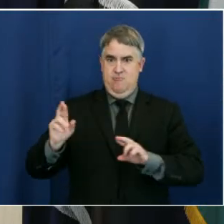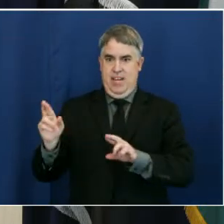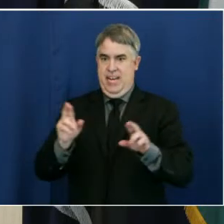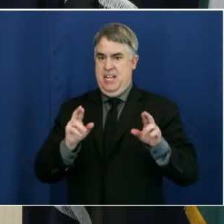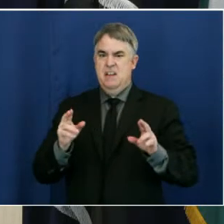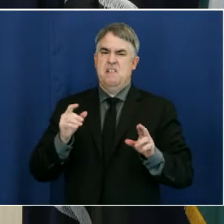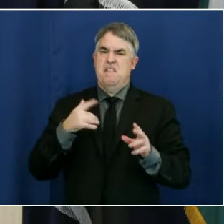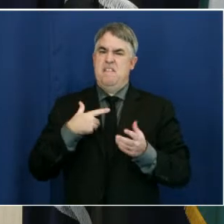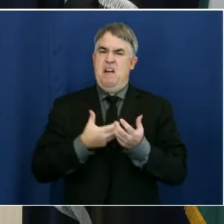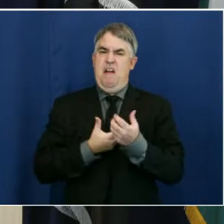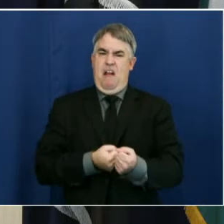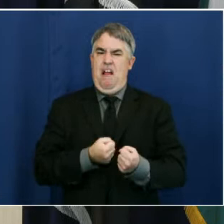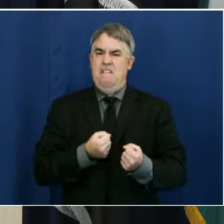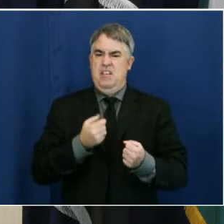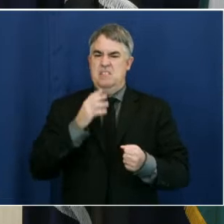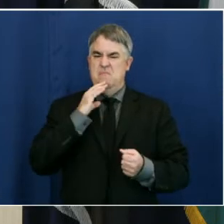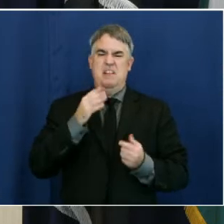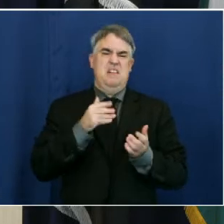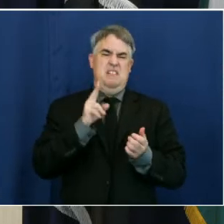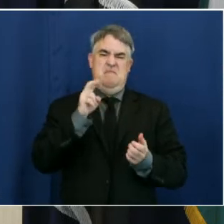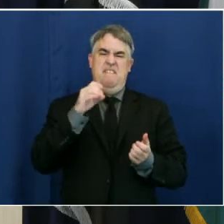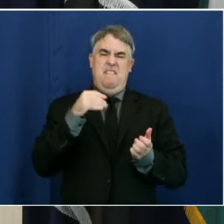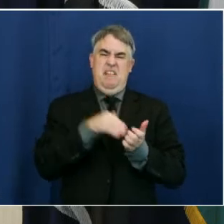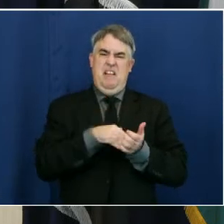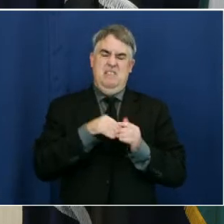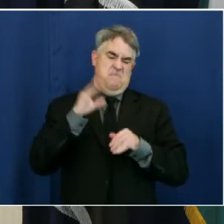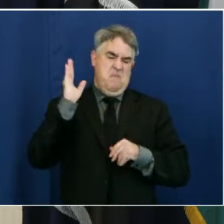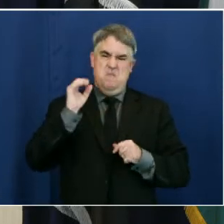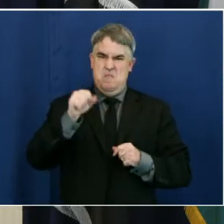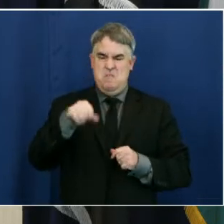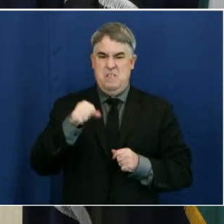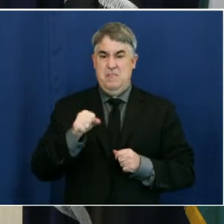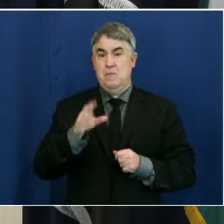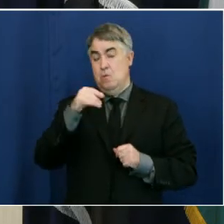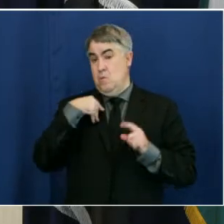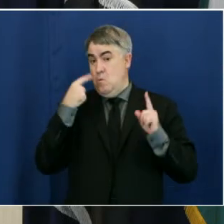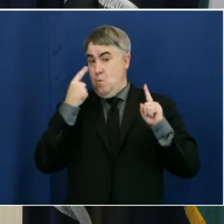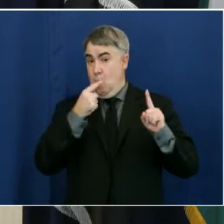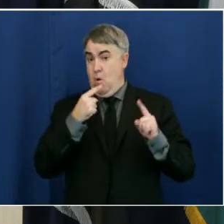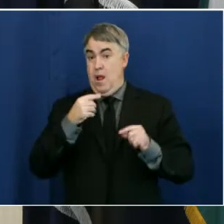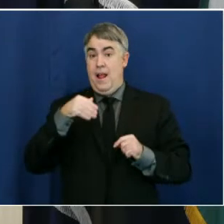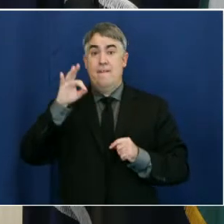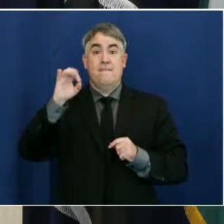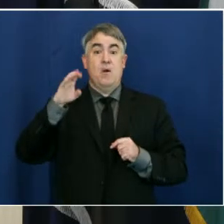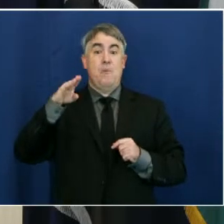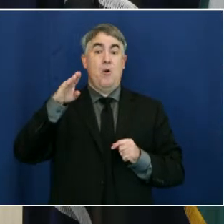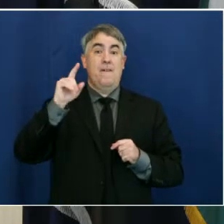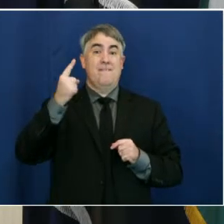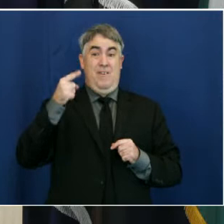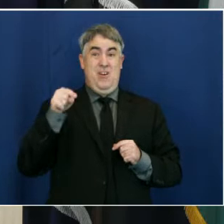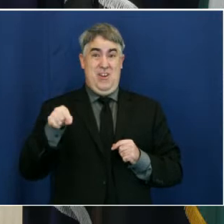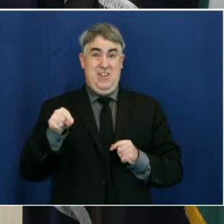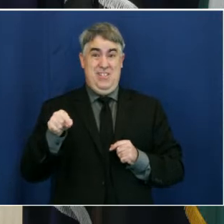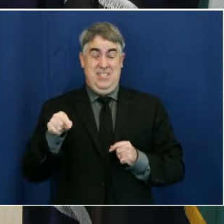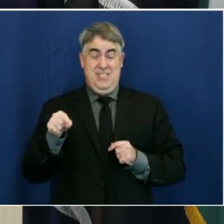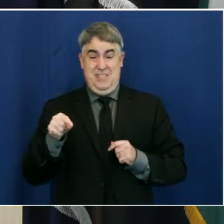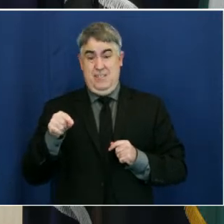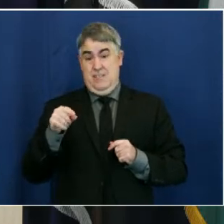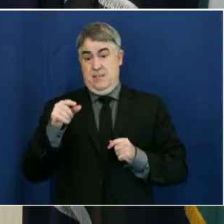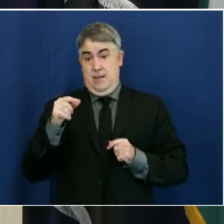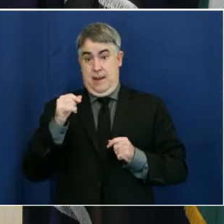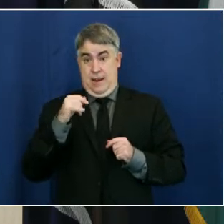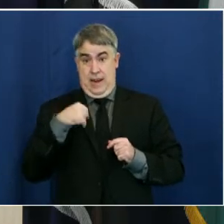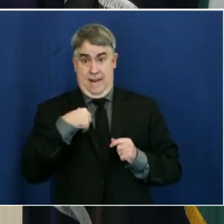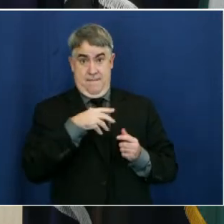dosages administered. And then the other goal, Artie, that we're working towards is by February 1st, provided we as a county entity have the vaccines, to be